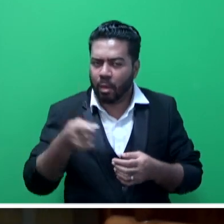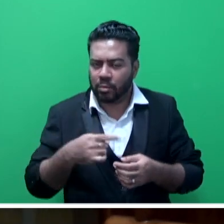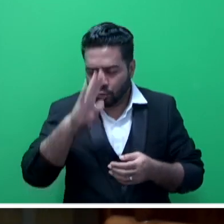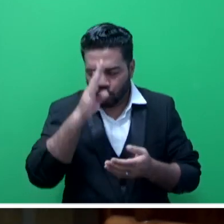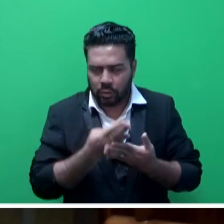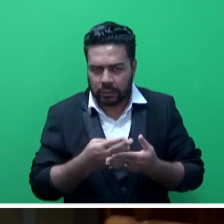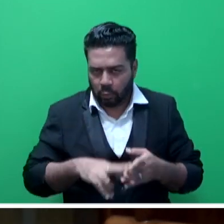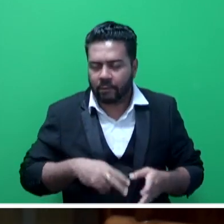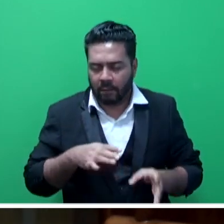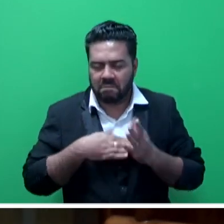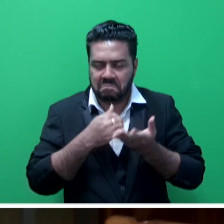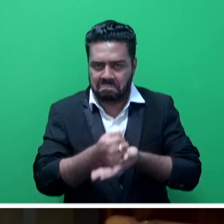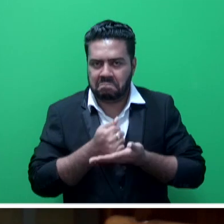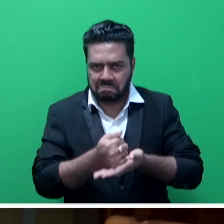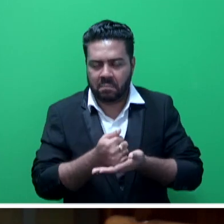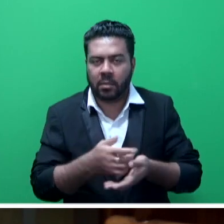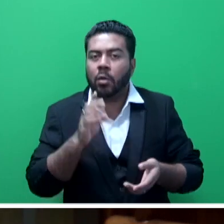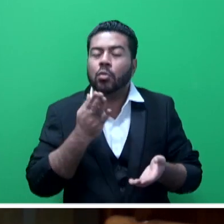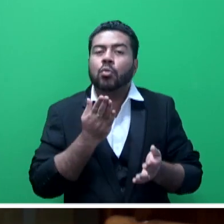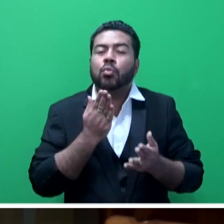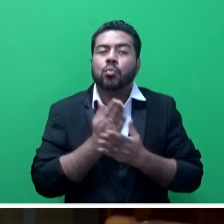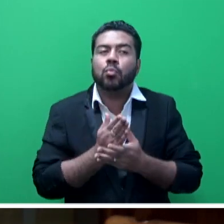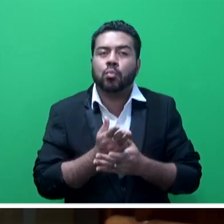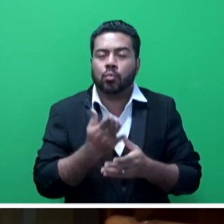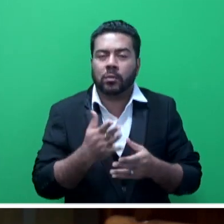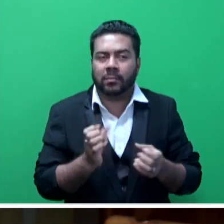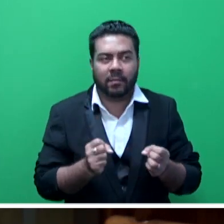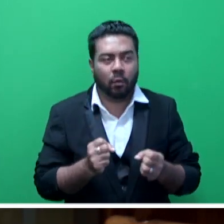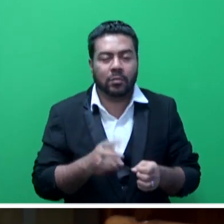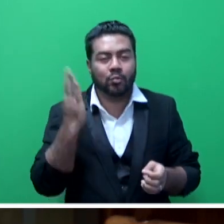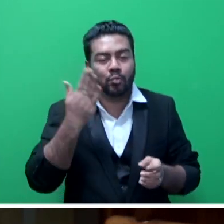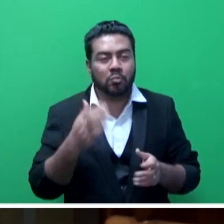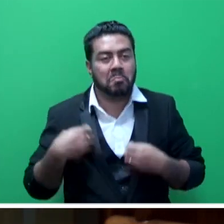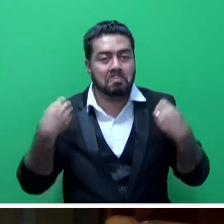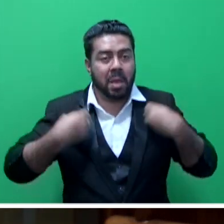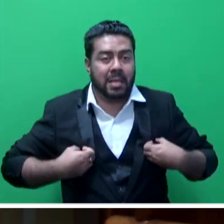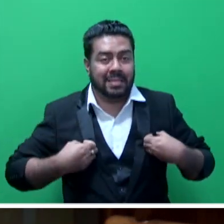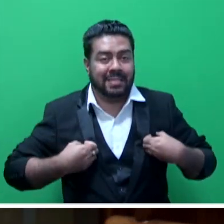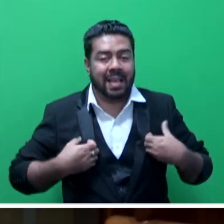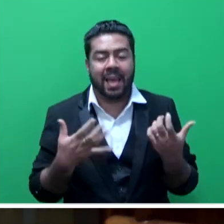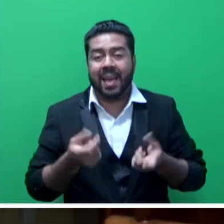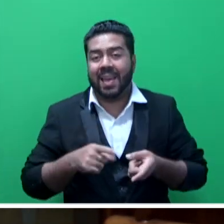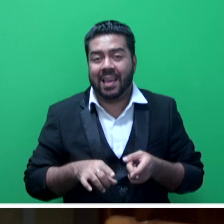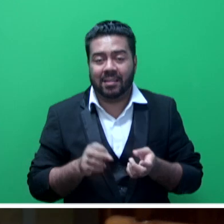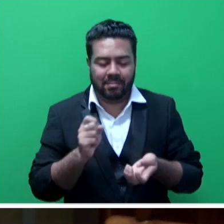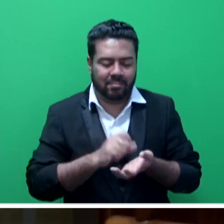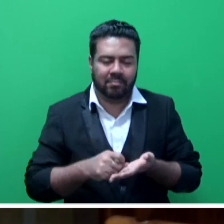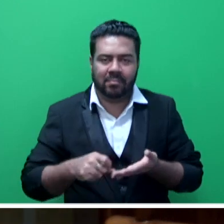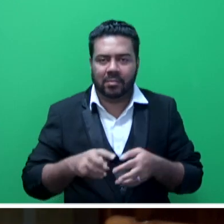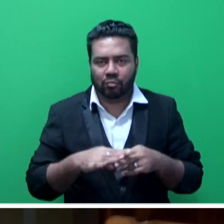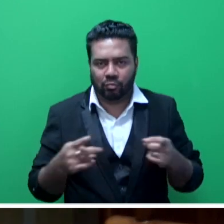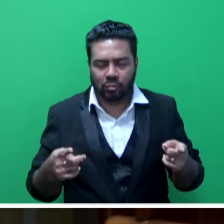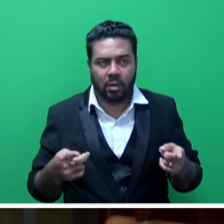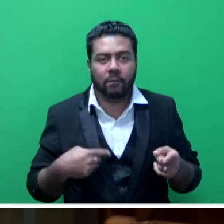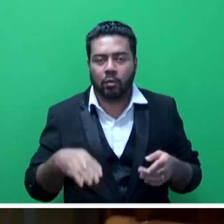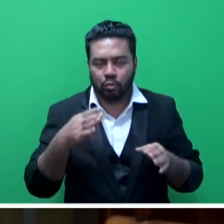students across the country through the provision of school bags and stationery. We've also assisted 93 students in the Northern Division with shoes and